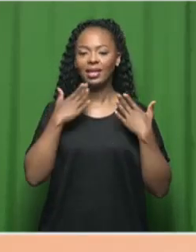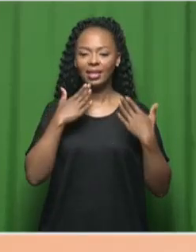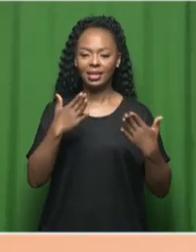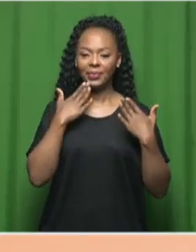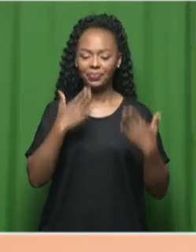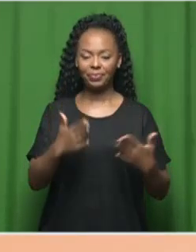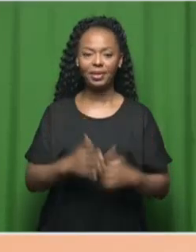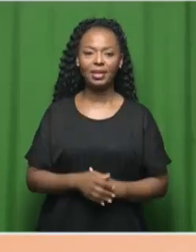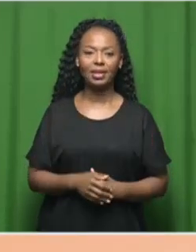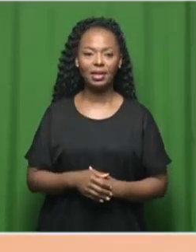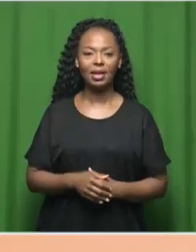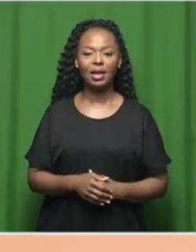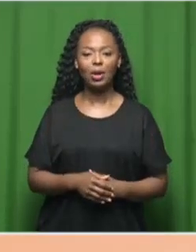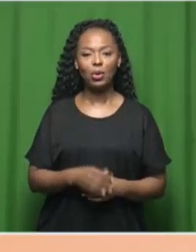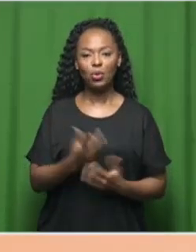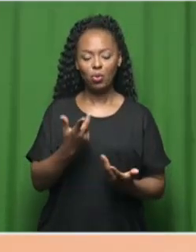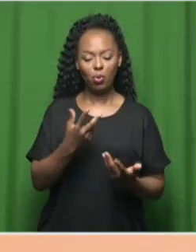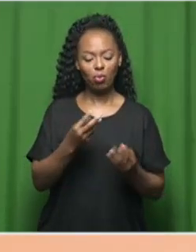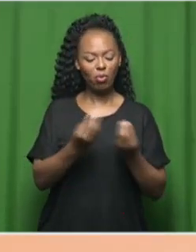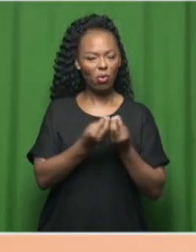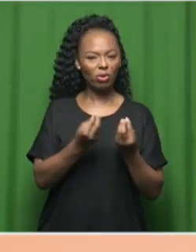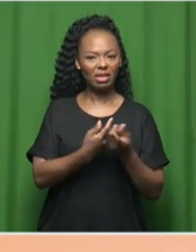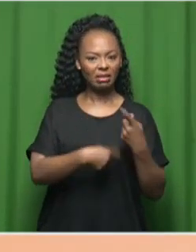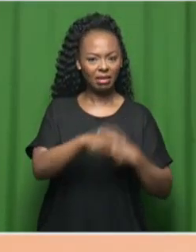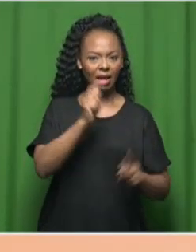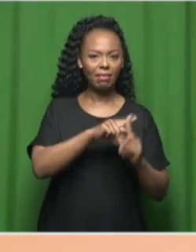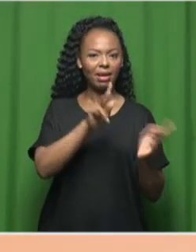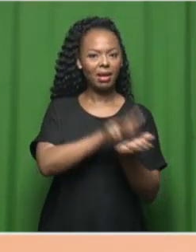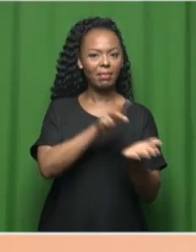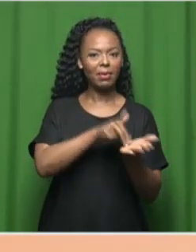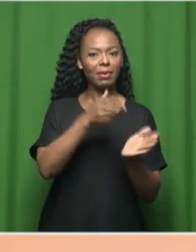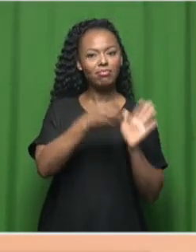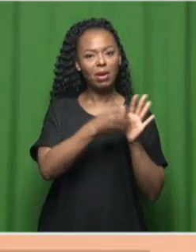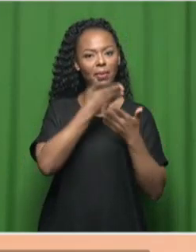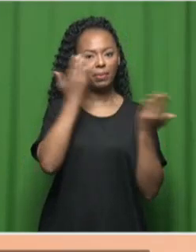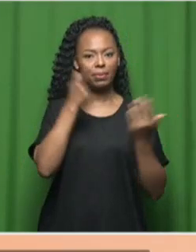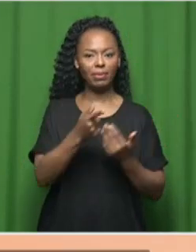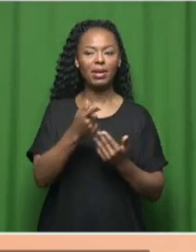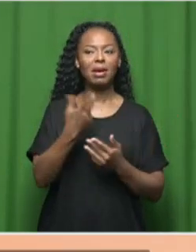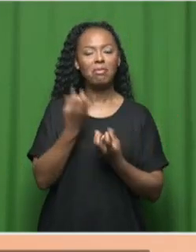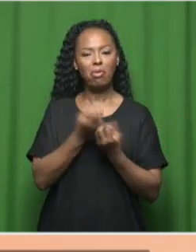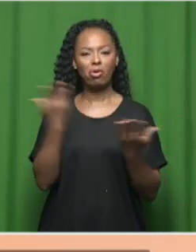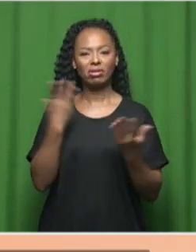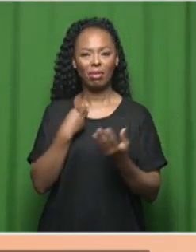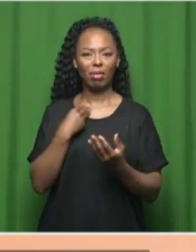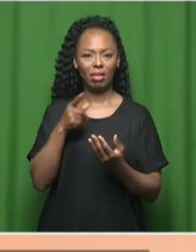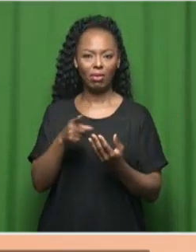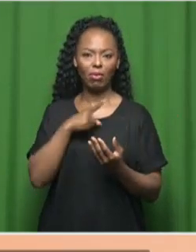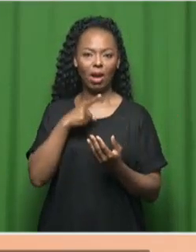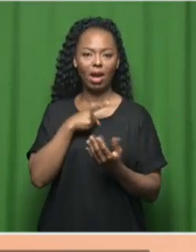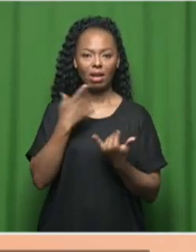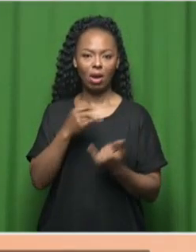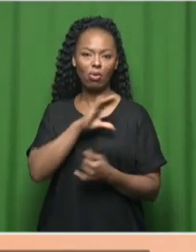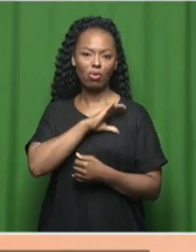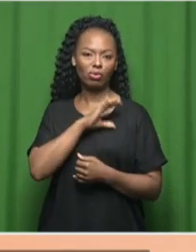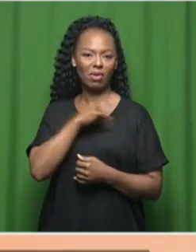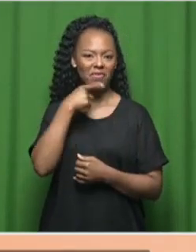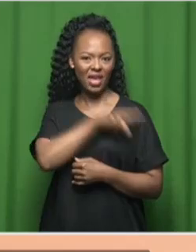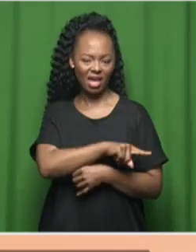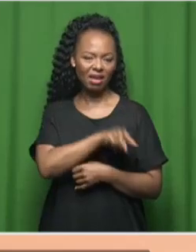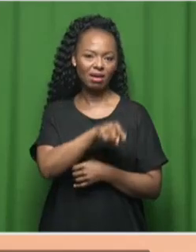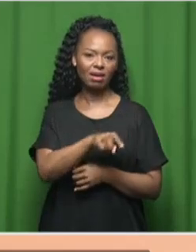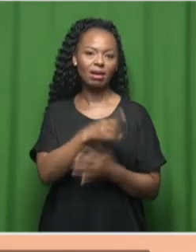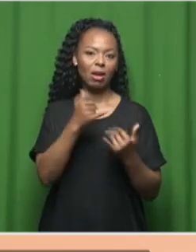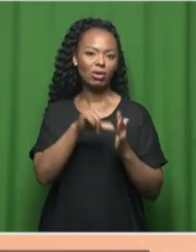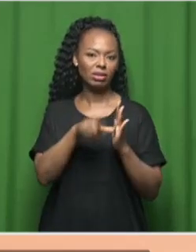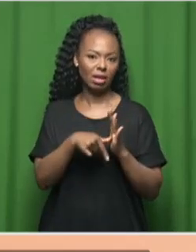Now, counterfeit goods directly undermine the sales of authentic brands. So when consumers opt for cheaper, fake versions of designer products, the revenue